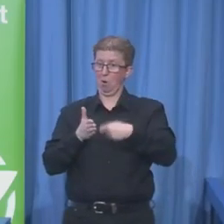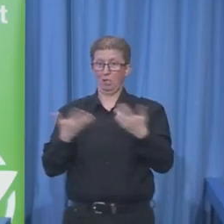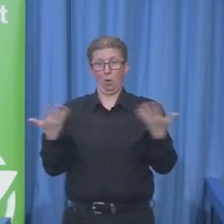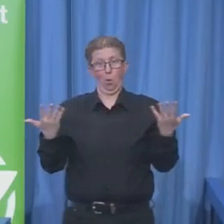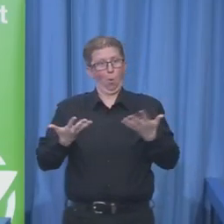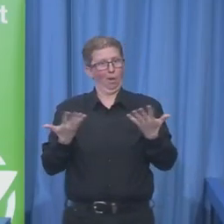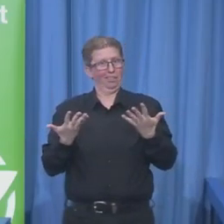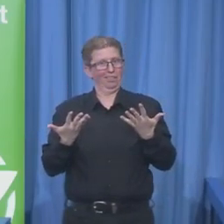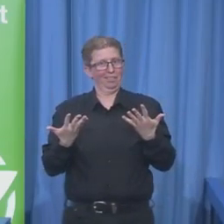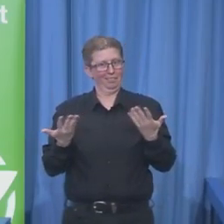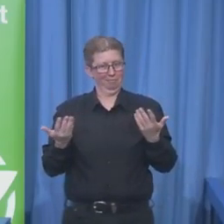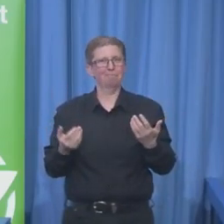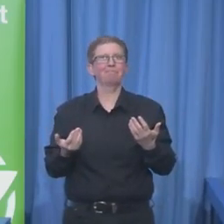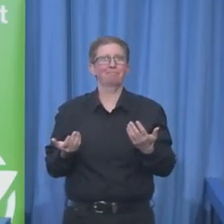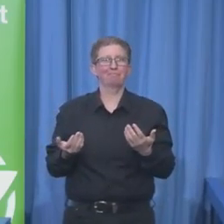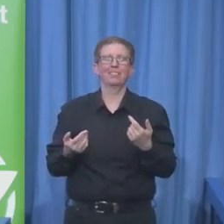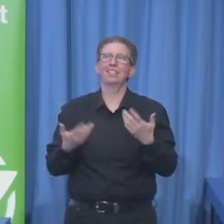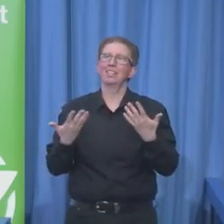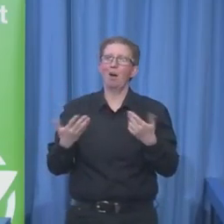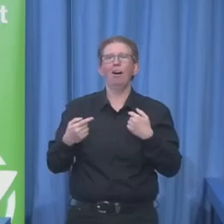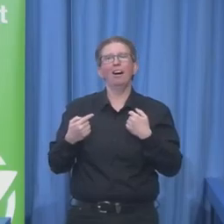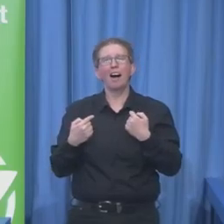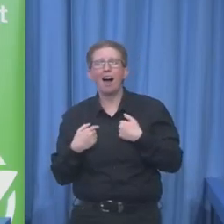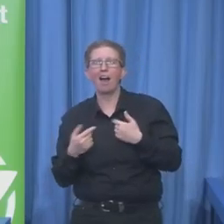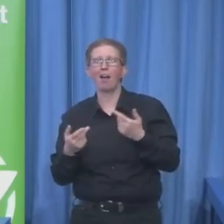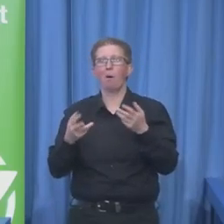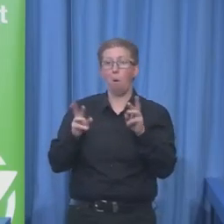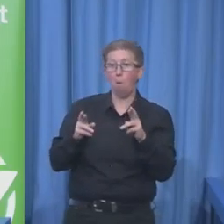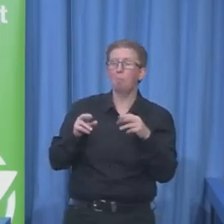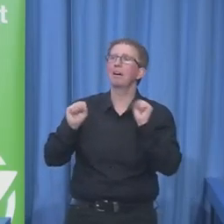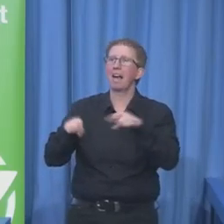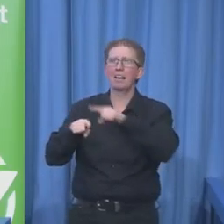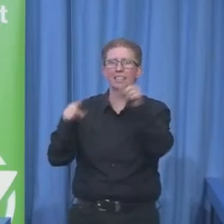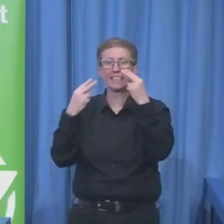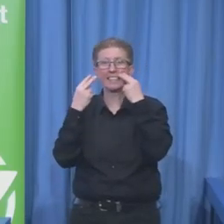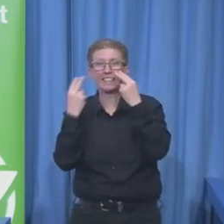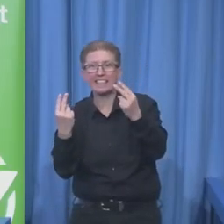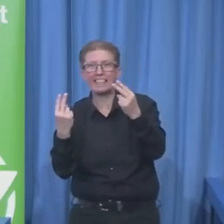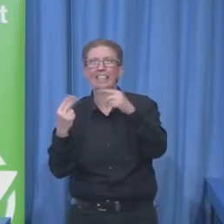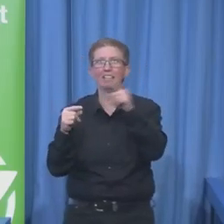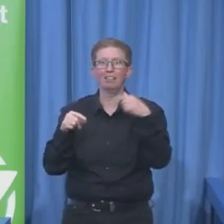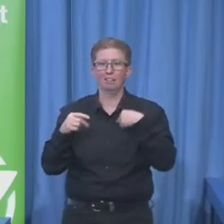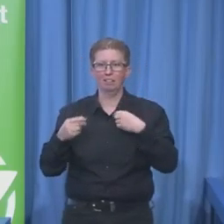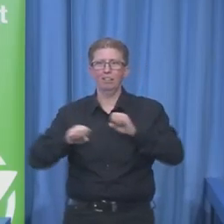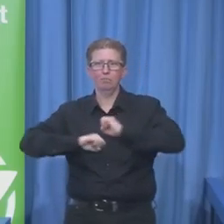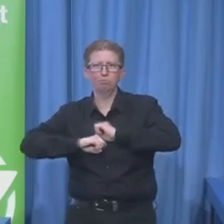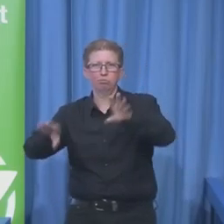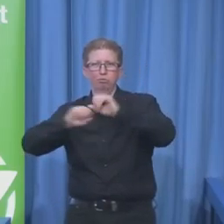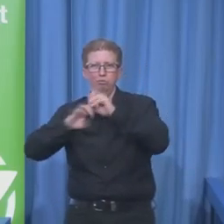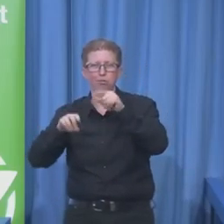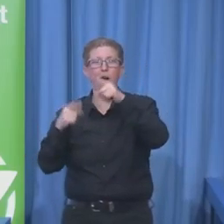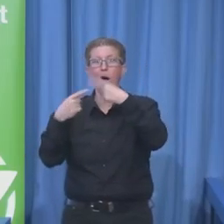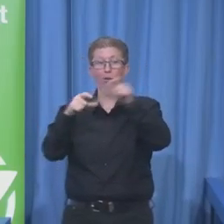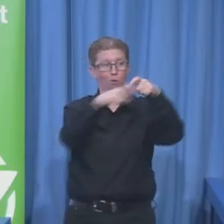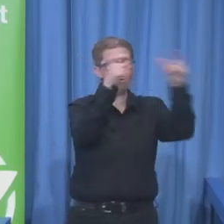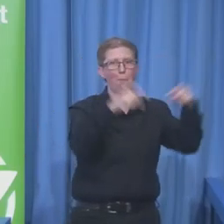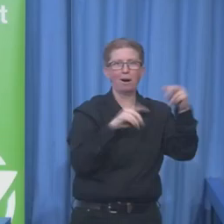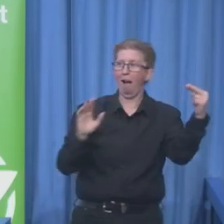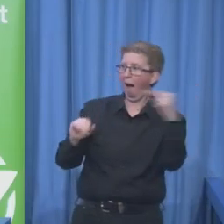So by talking about our methodology and the success factors, we already said a lot about innovative factors, but we